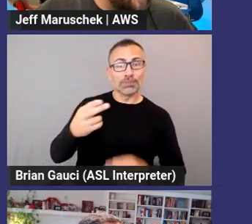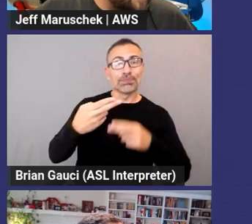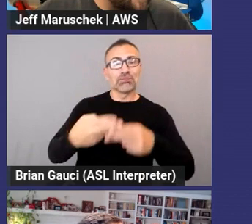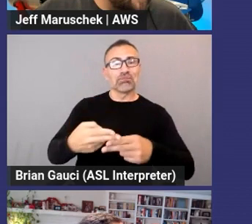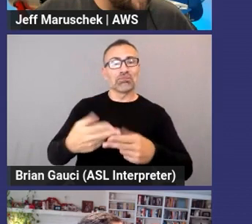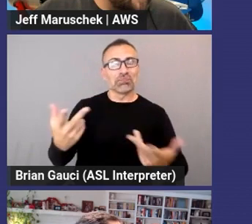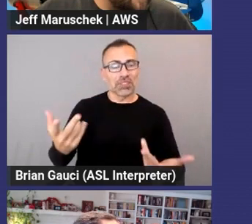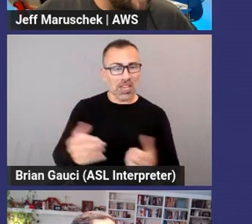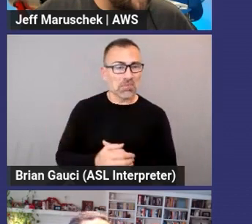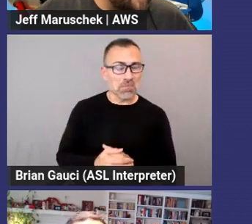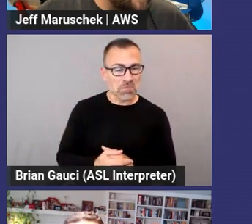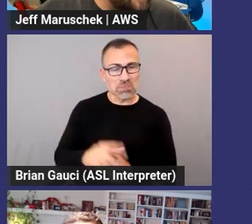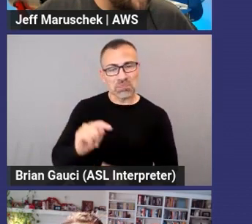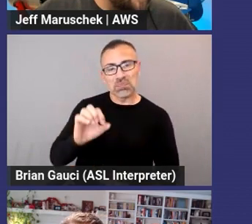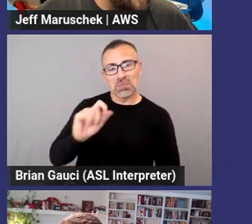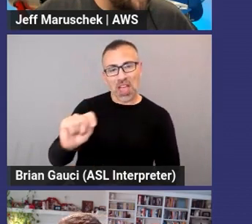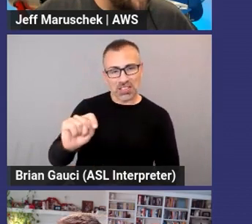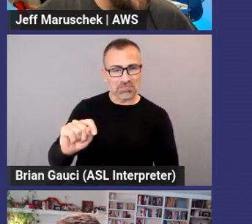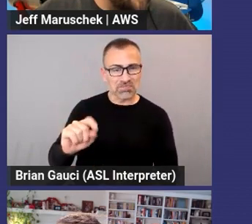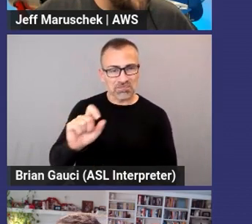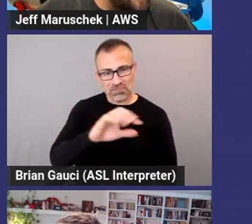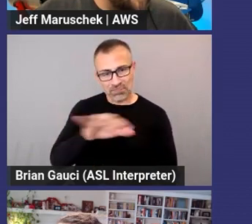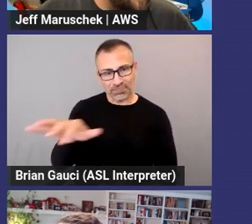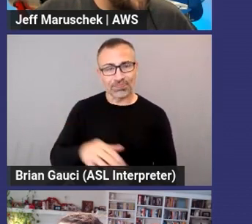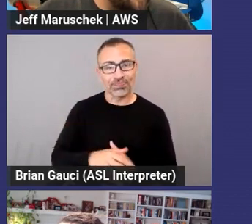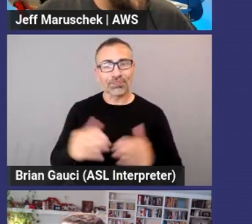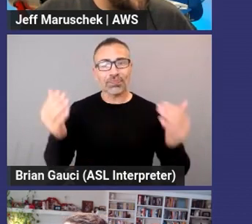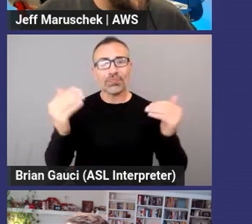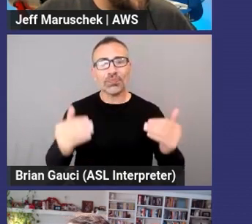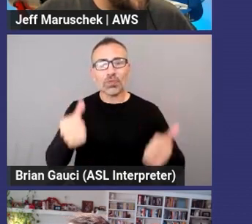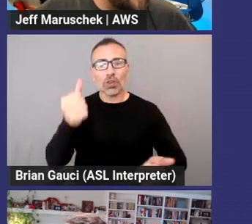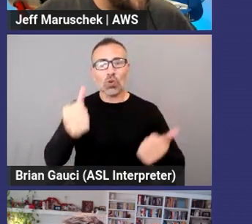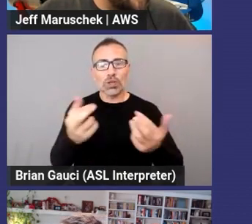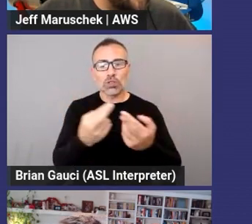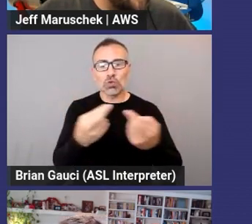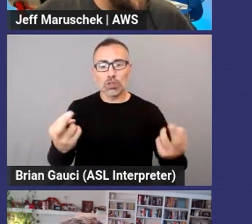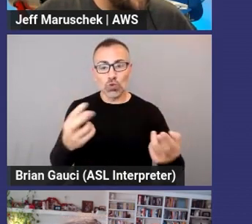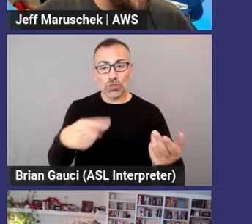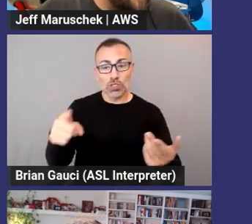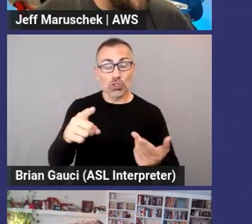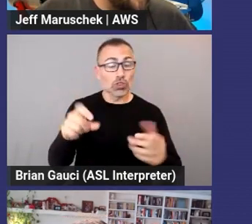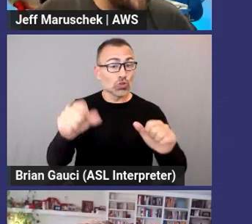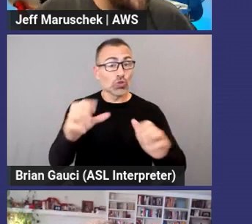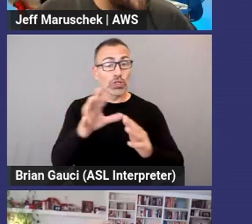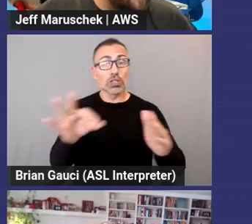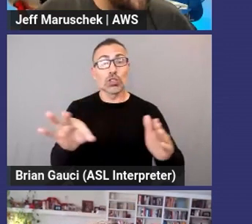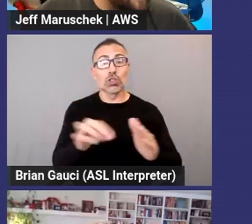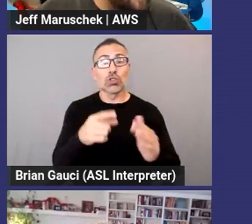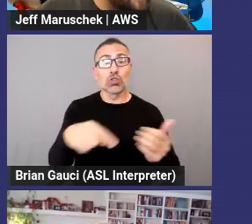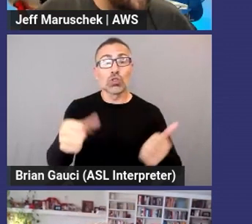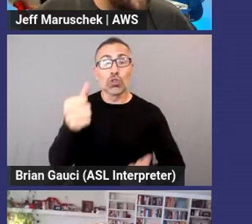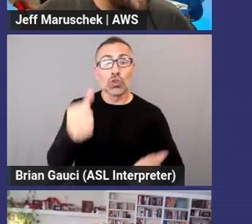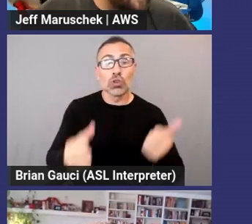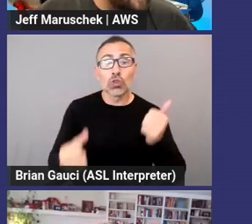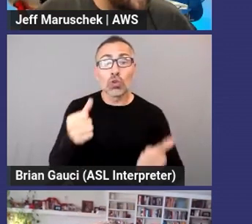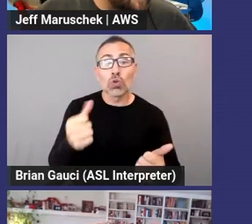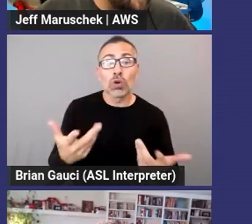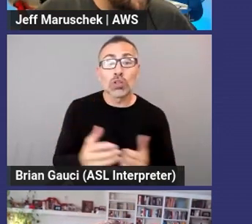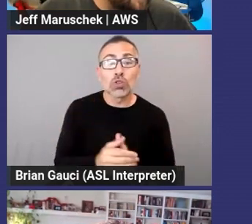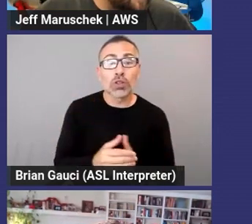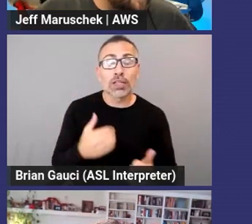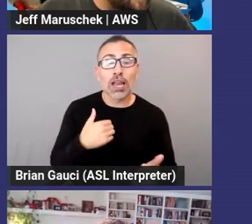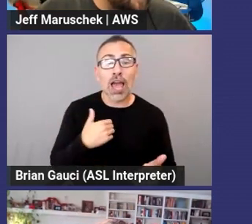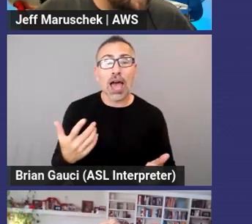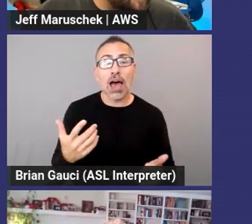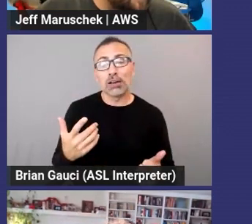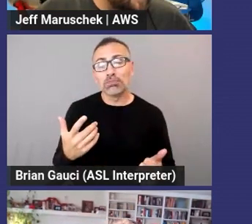specify the resources. So you can choose virtual private cloud, CloudFront distributions, or workspace directories.